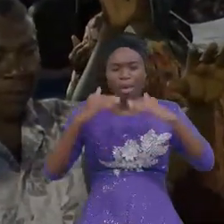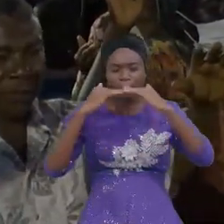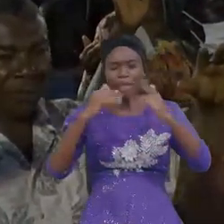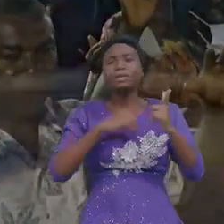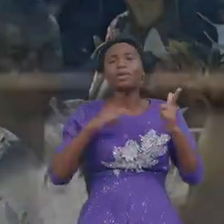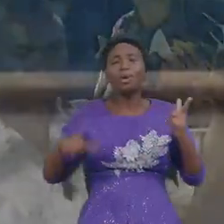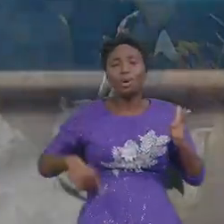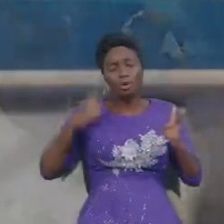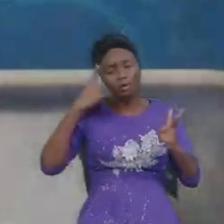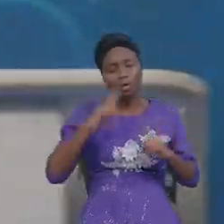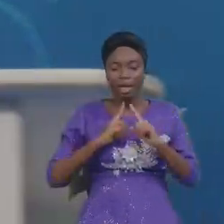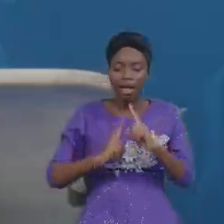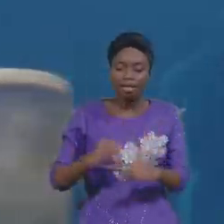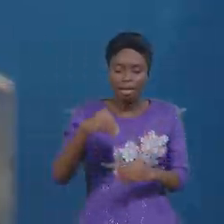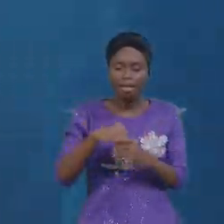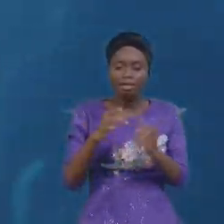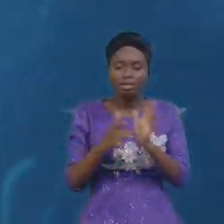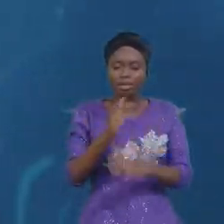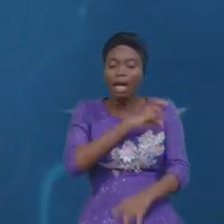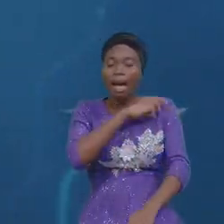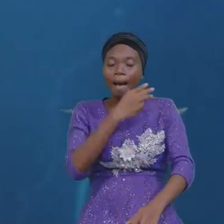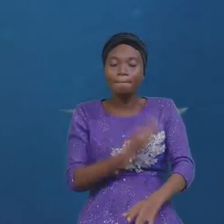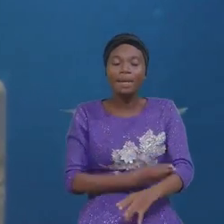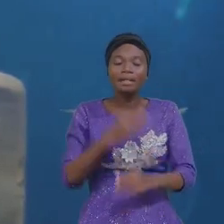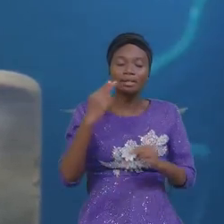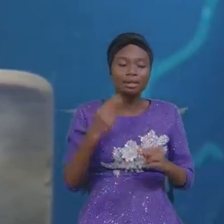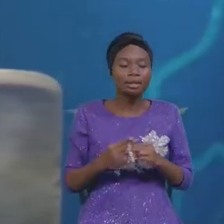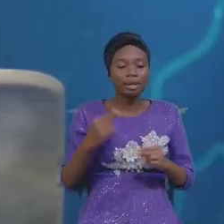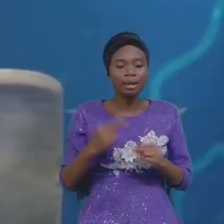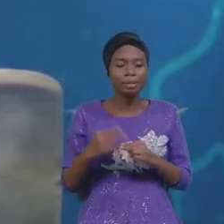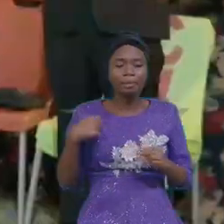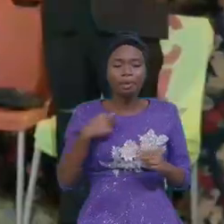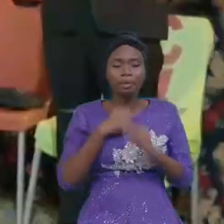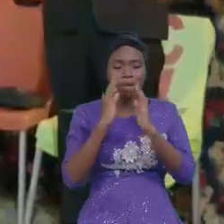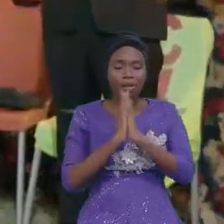answer. In Jesus' mighty name, we pray.